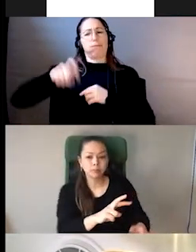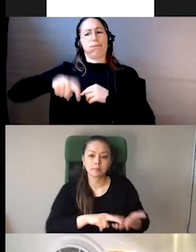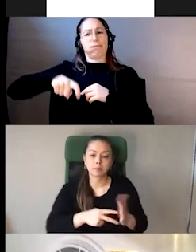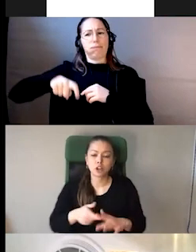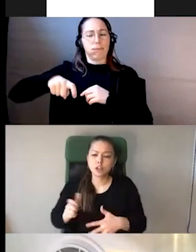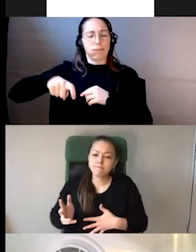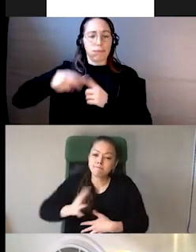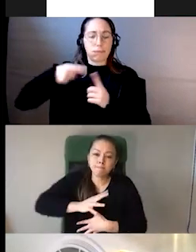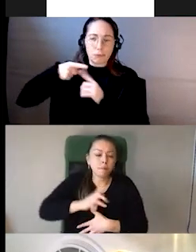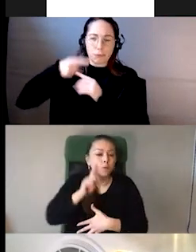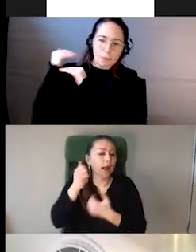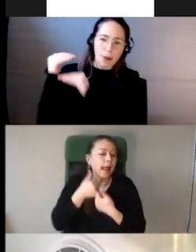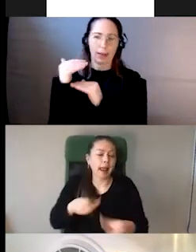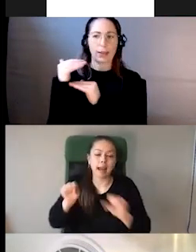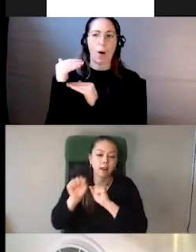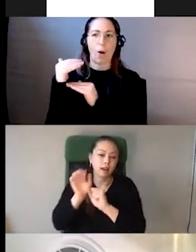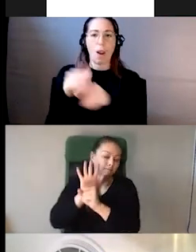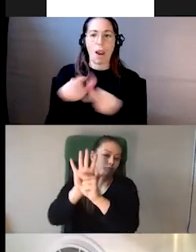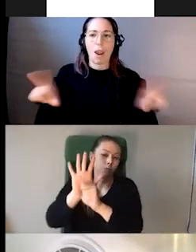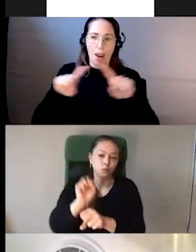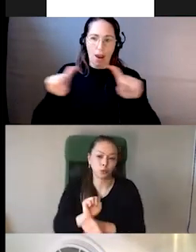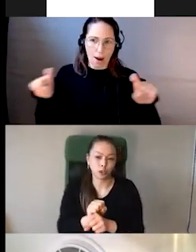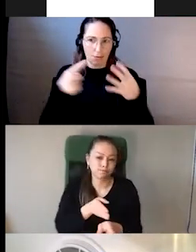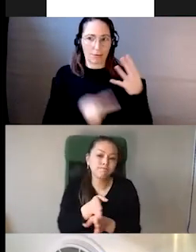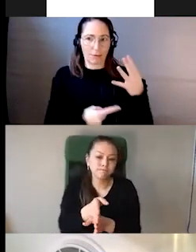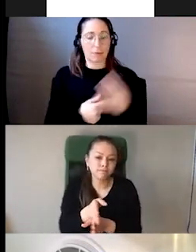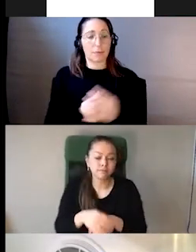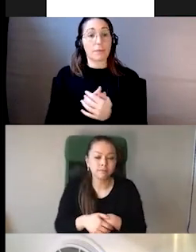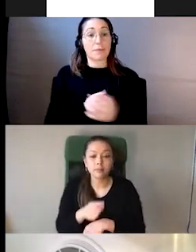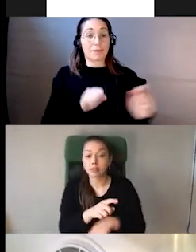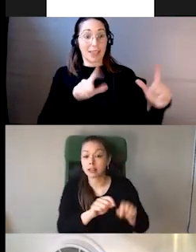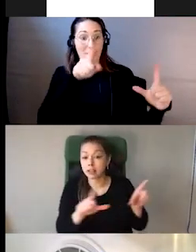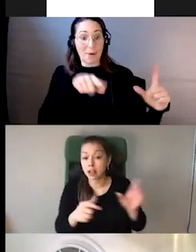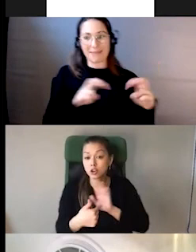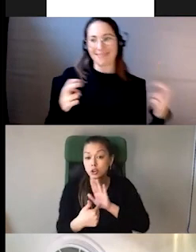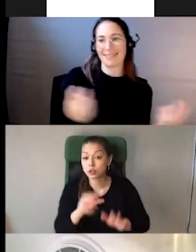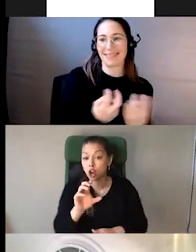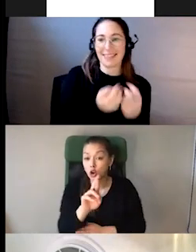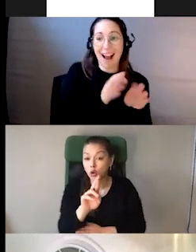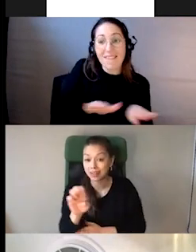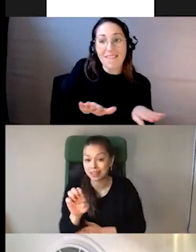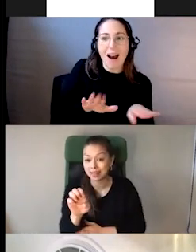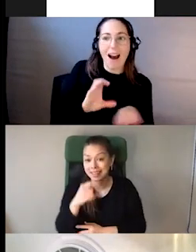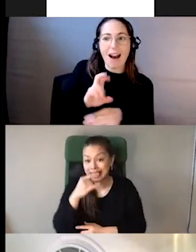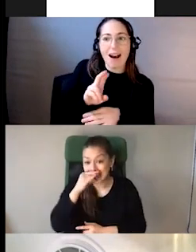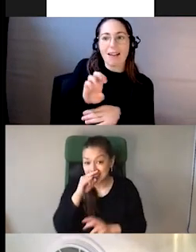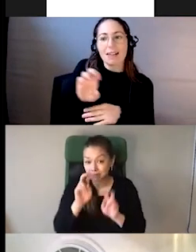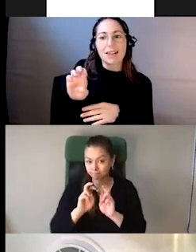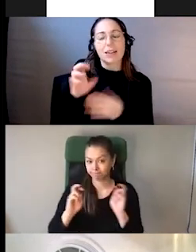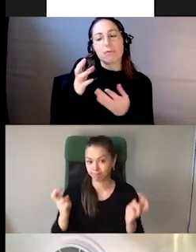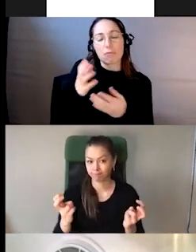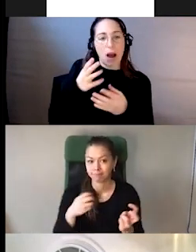work. And this slide shows Cree children learning from the Cree exhibit about their